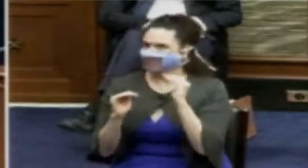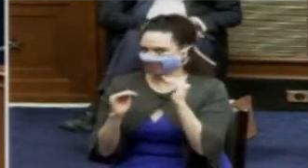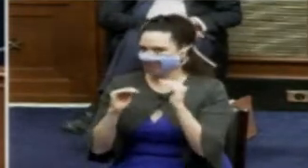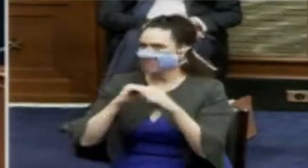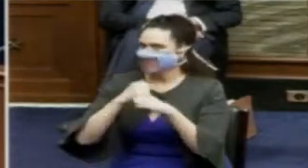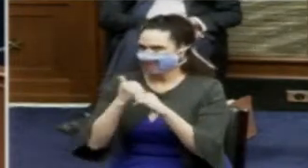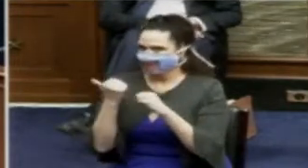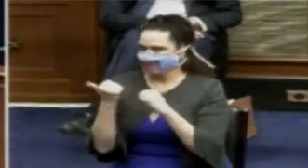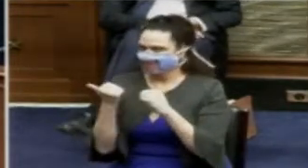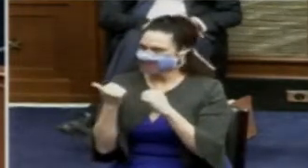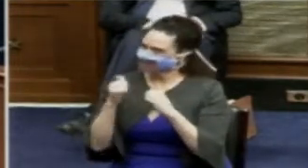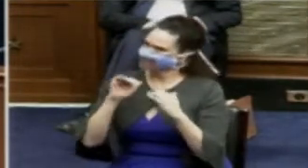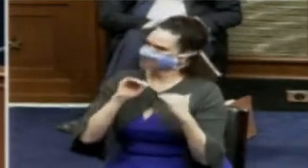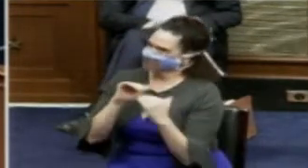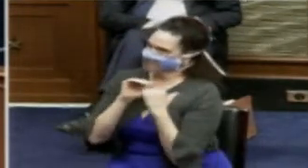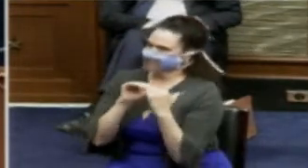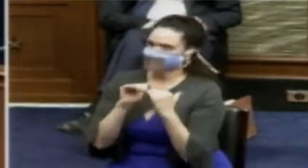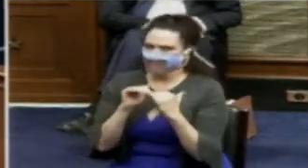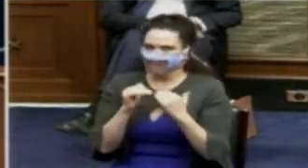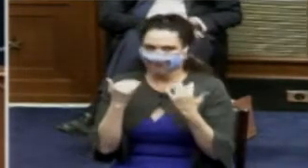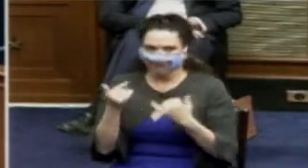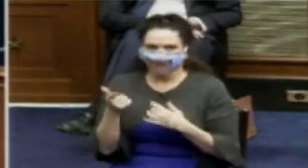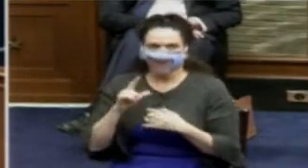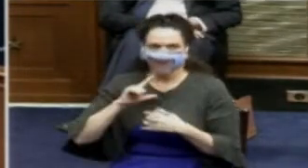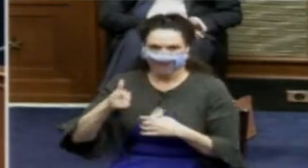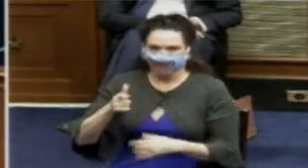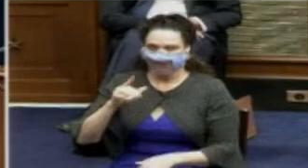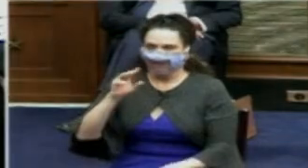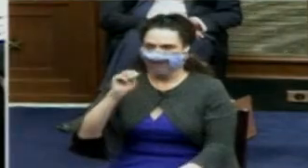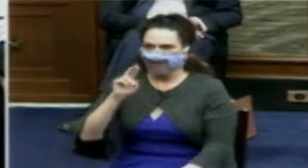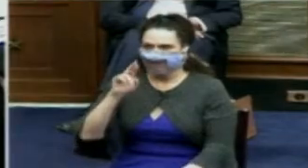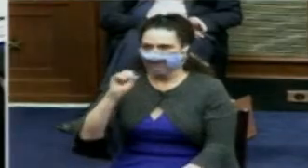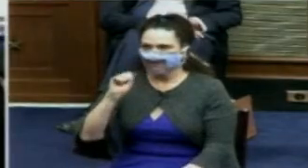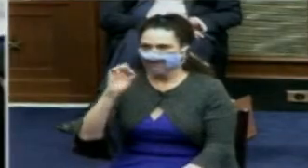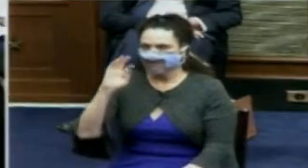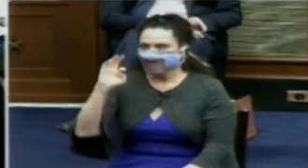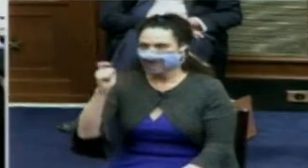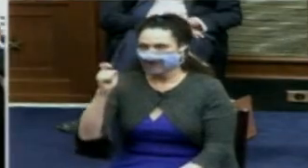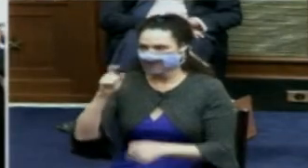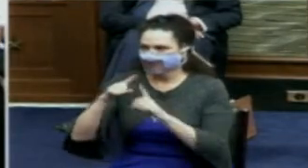Carolina, Mrs. Fox, is now recognized. Mrs. Fox.